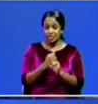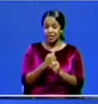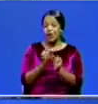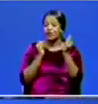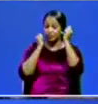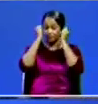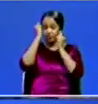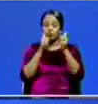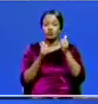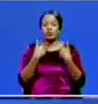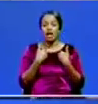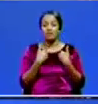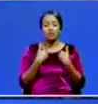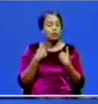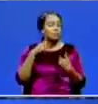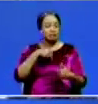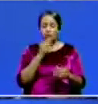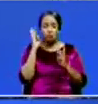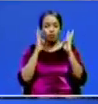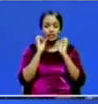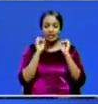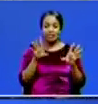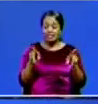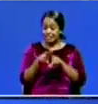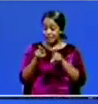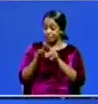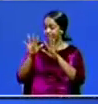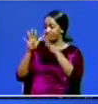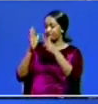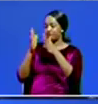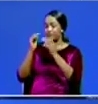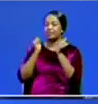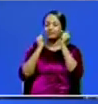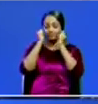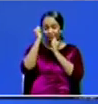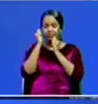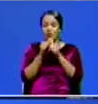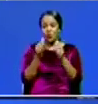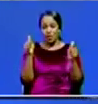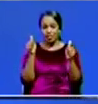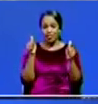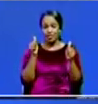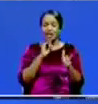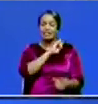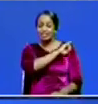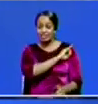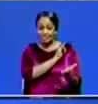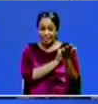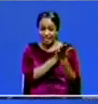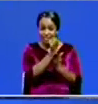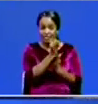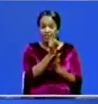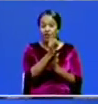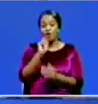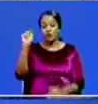problem. He then congratulated the soldiers for their acts of protecting the sovereignty and integrity of the Republic of Kenya